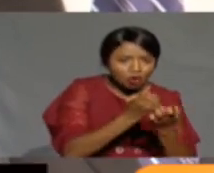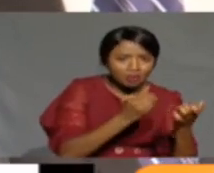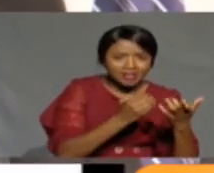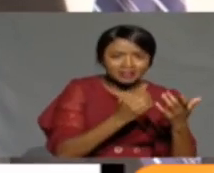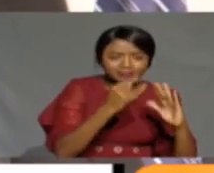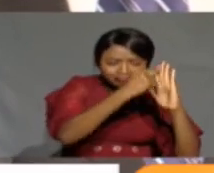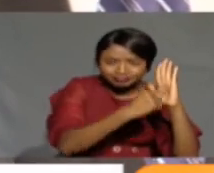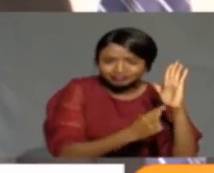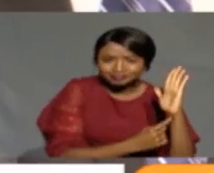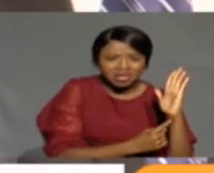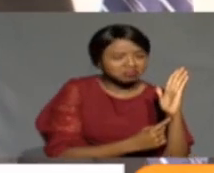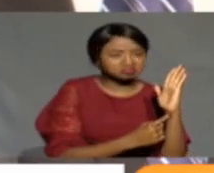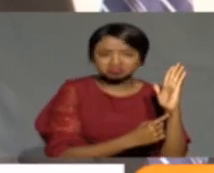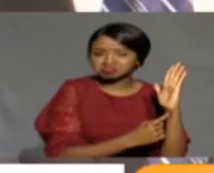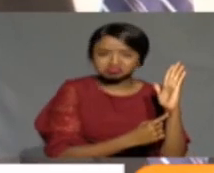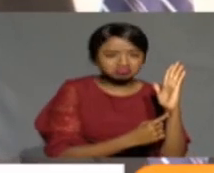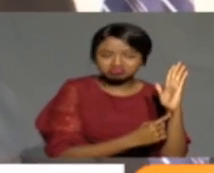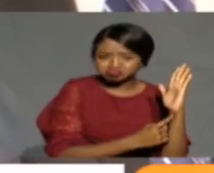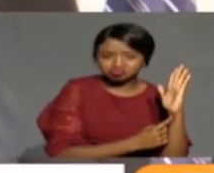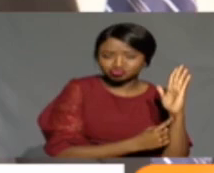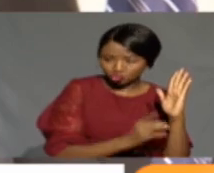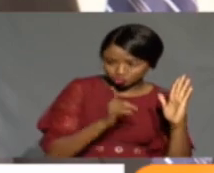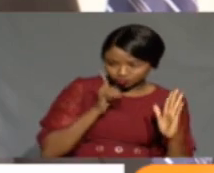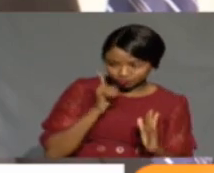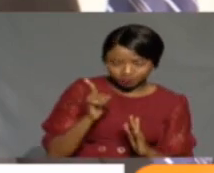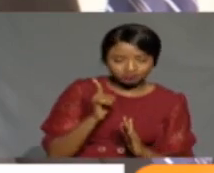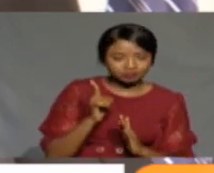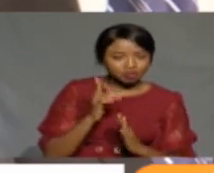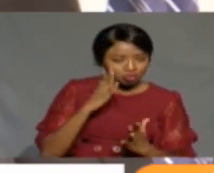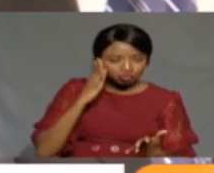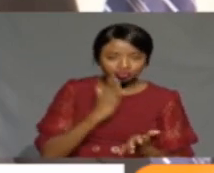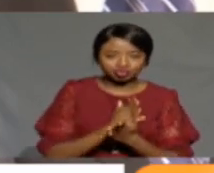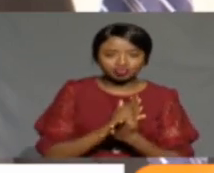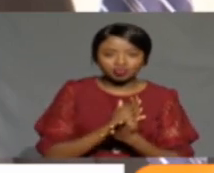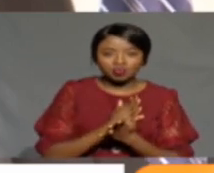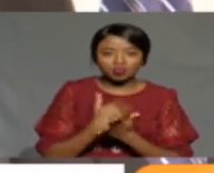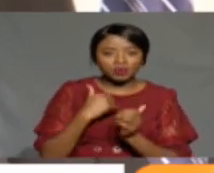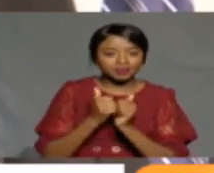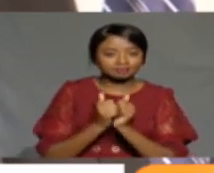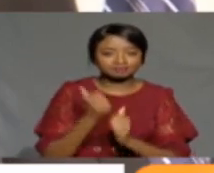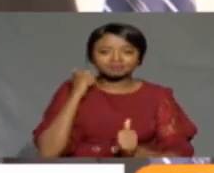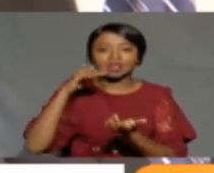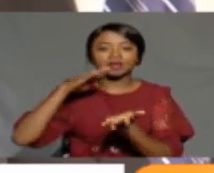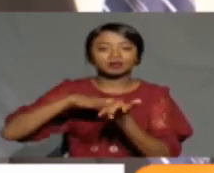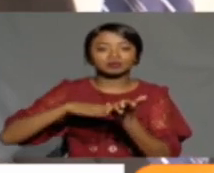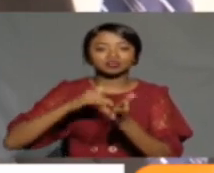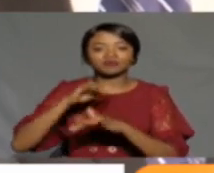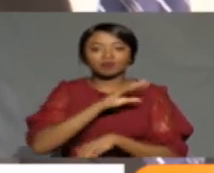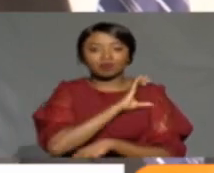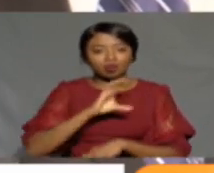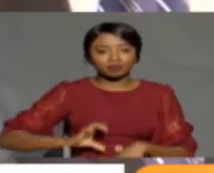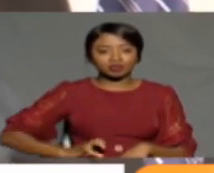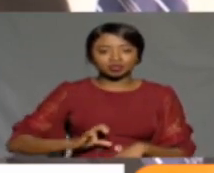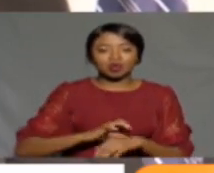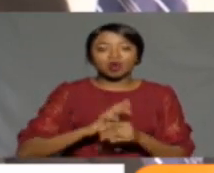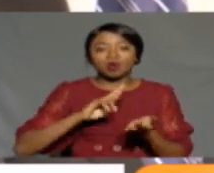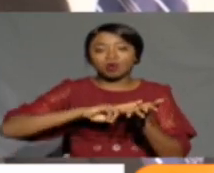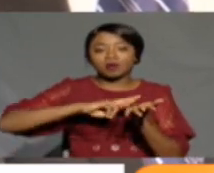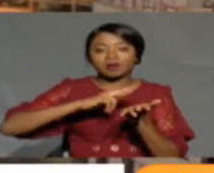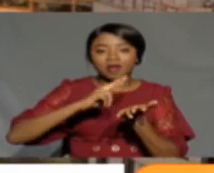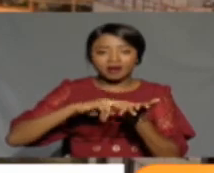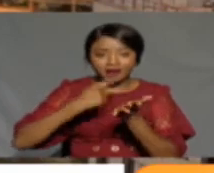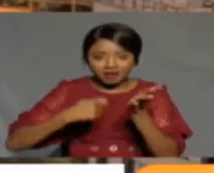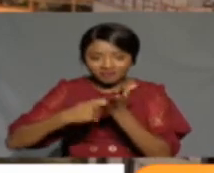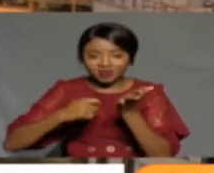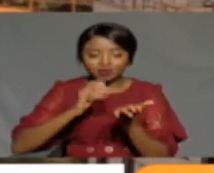parameters, and that disregard the recommendations of the Commission on Revenue